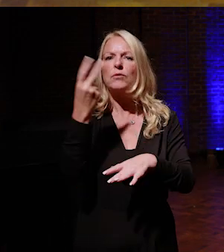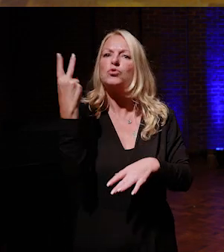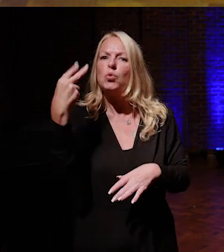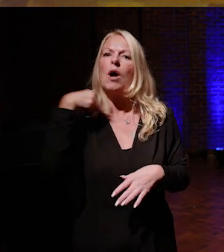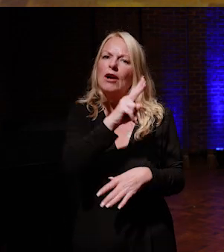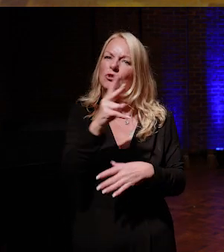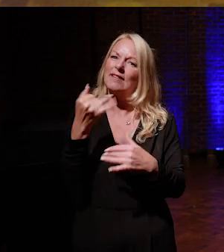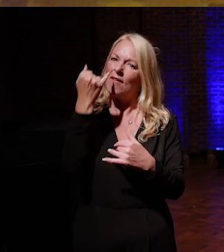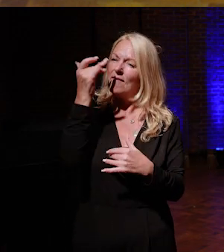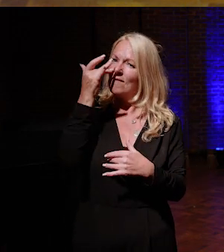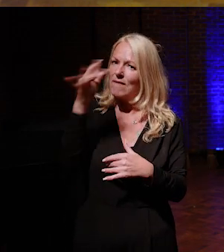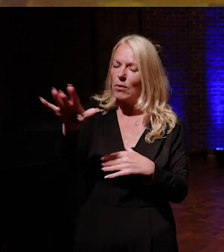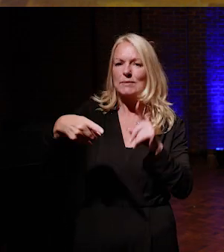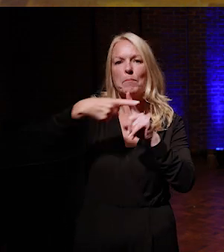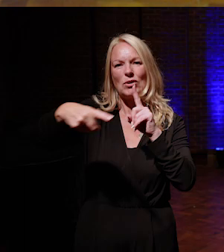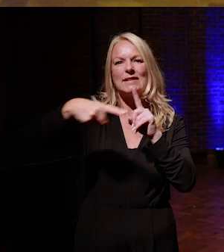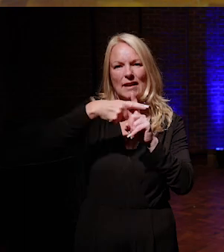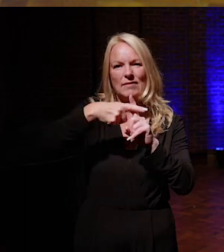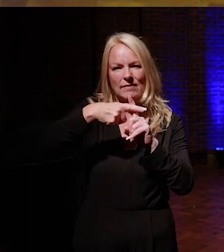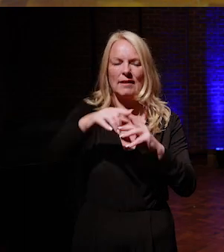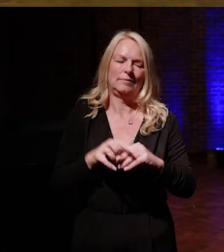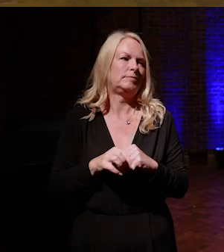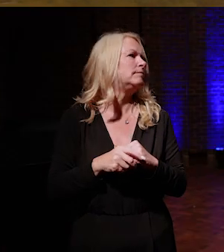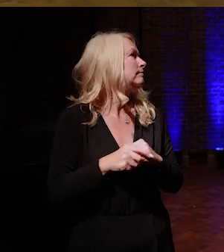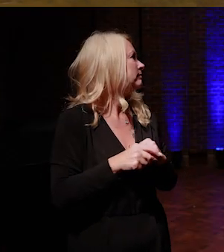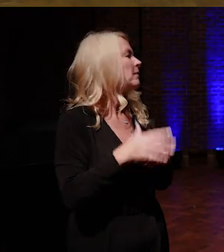false positives, also known as mistakes.